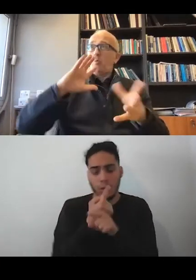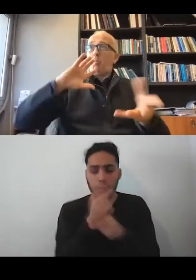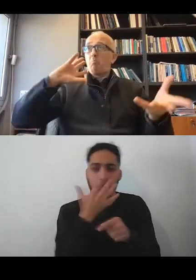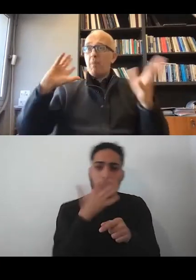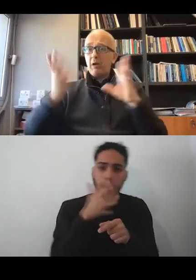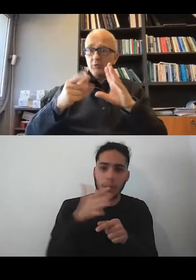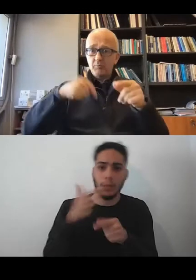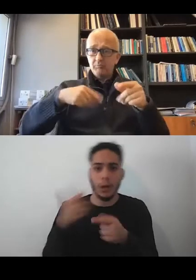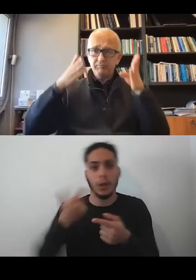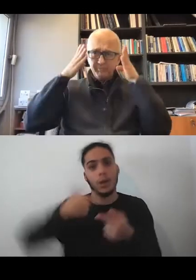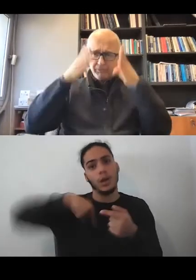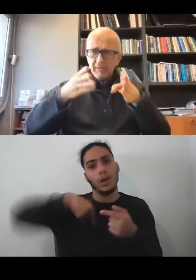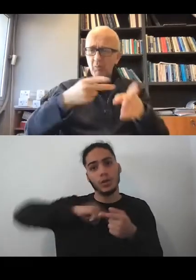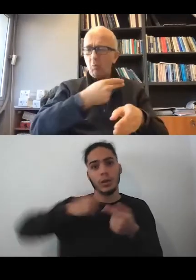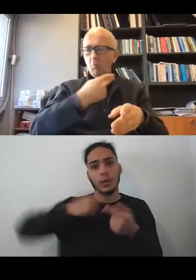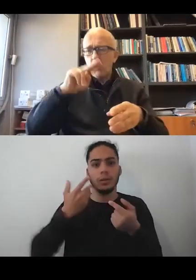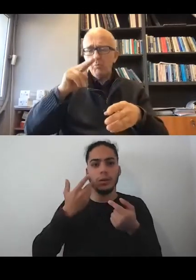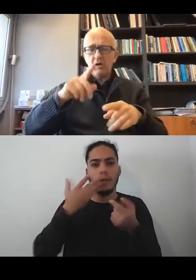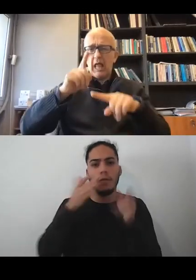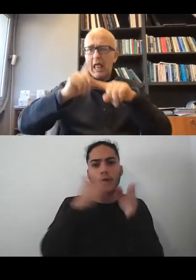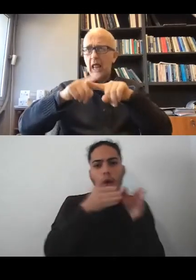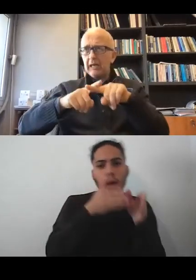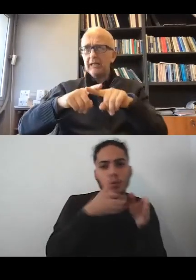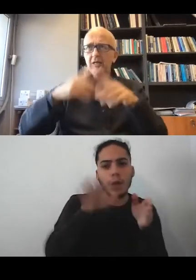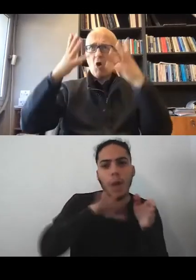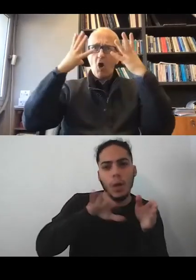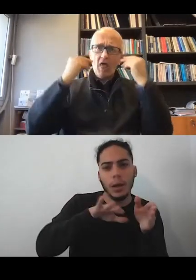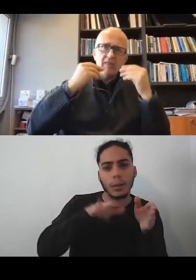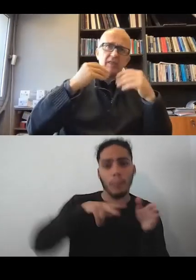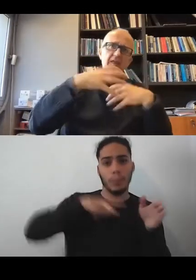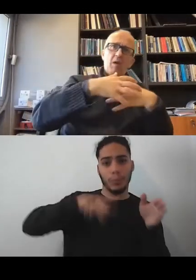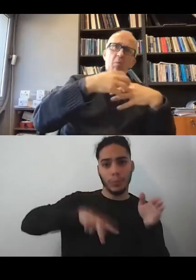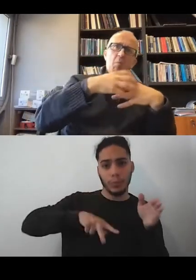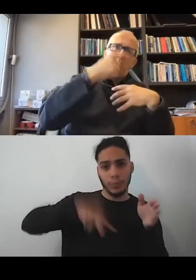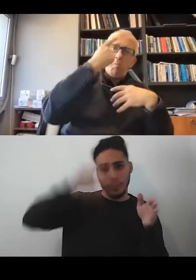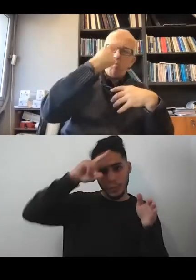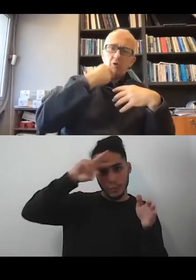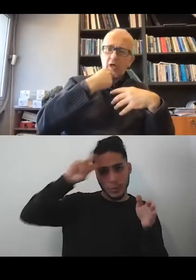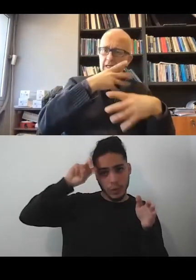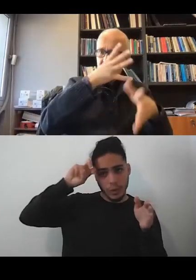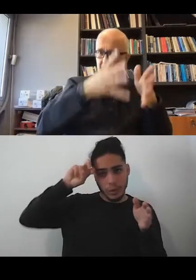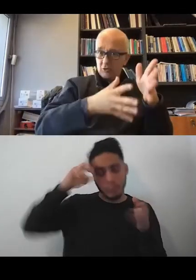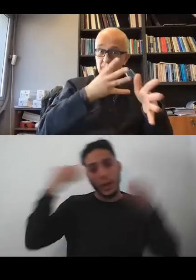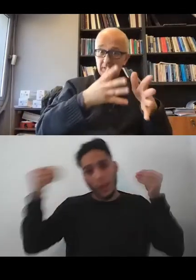between Portuguese and Greek and Dutch sign language.